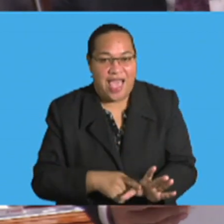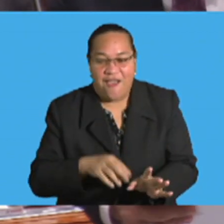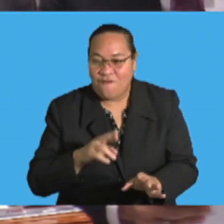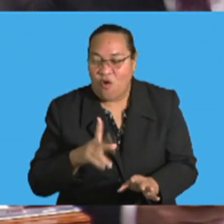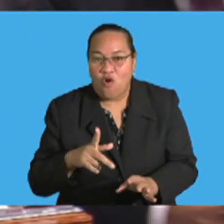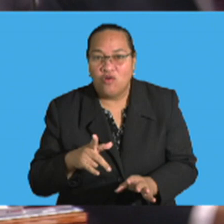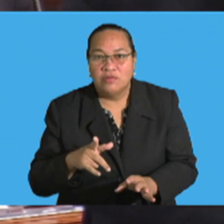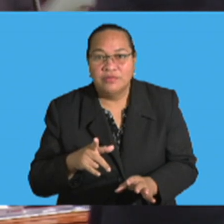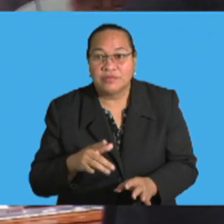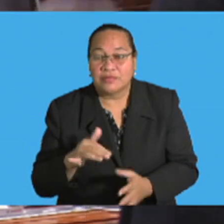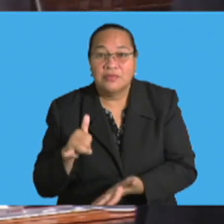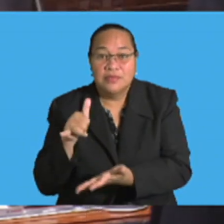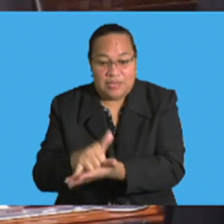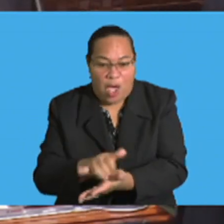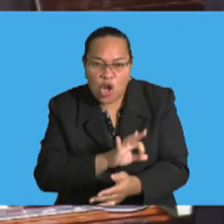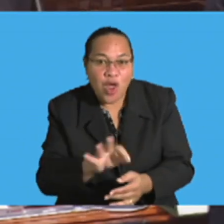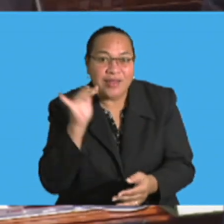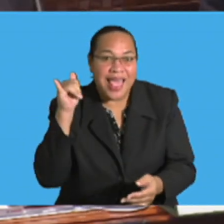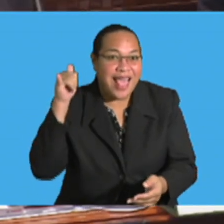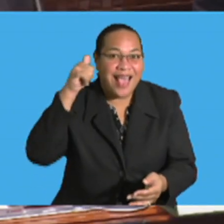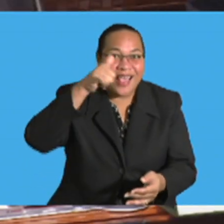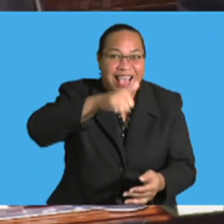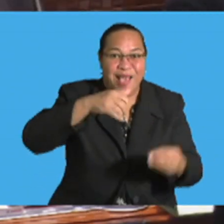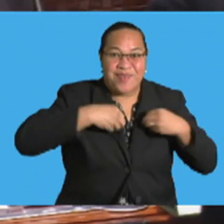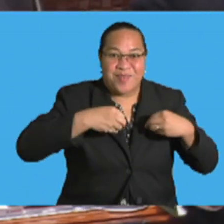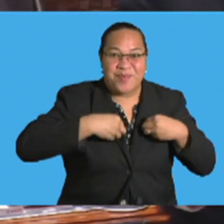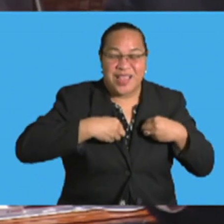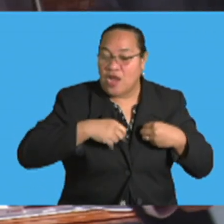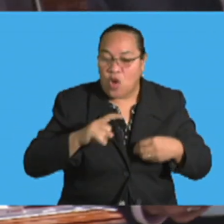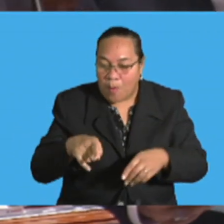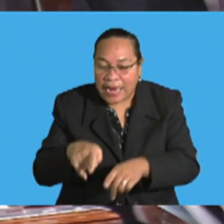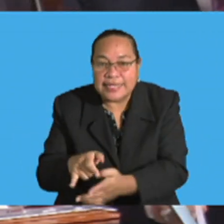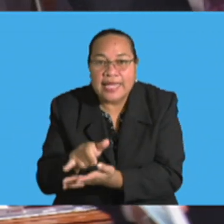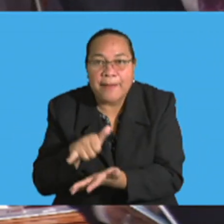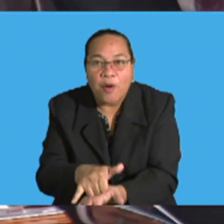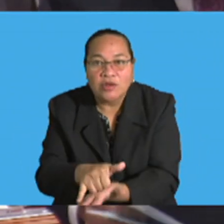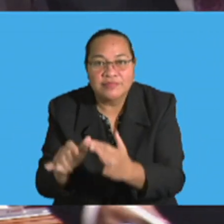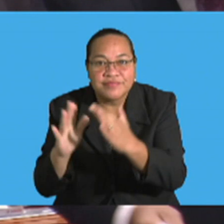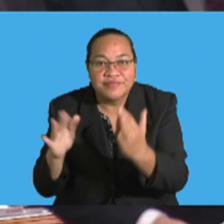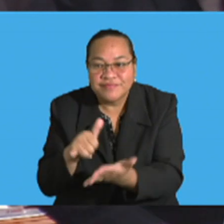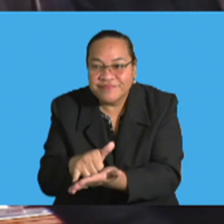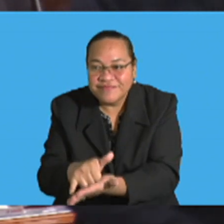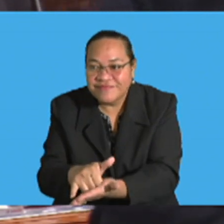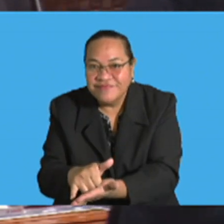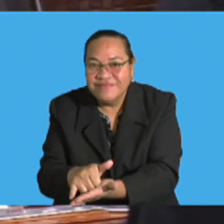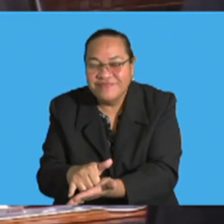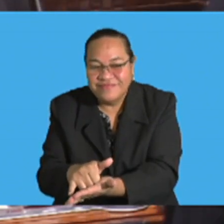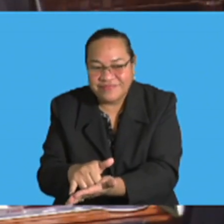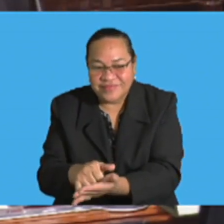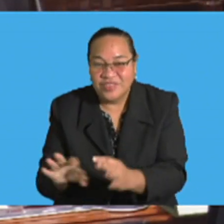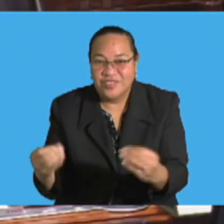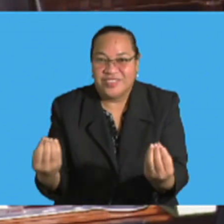airline. That should be corrected just in case. I think some people are getting confused, perhaps that's why he's mentioned airline and they start talking